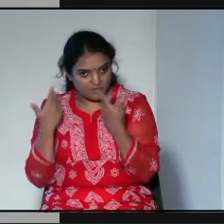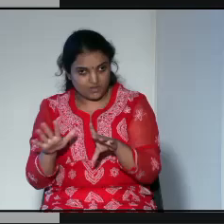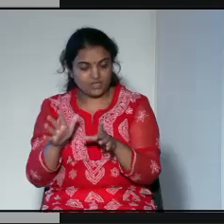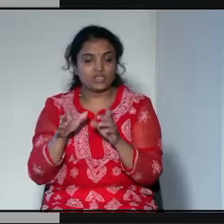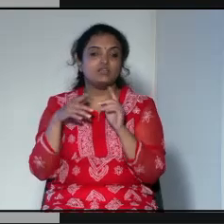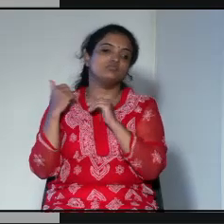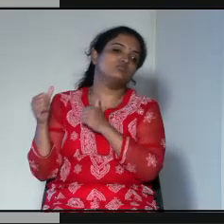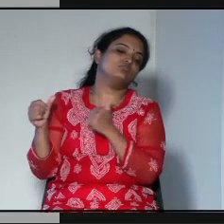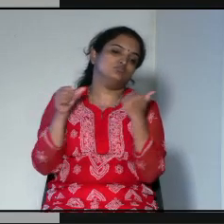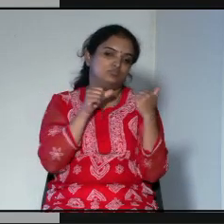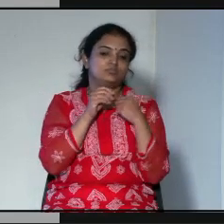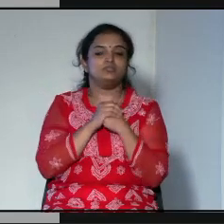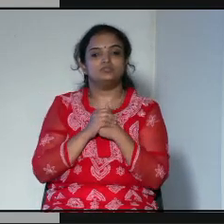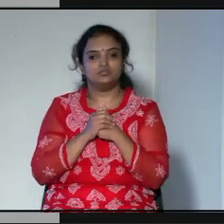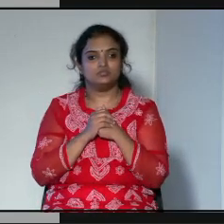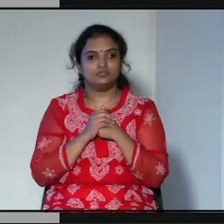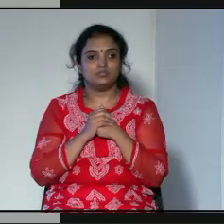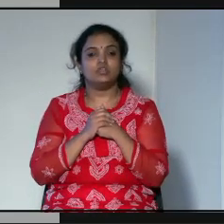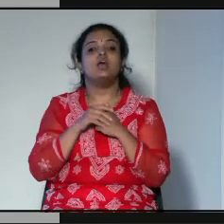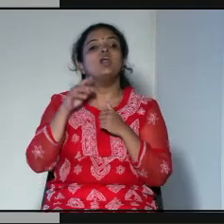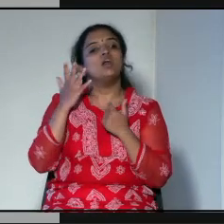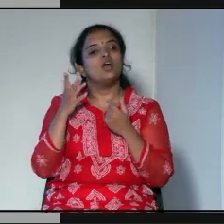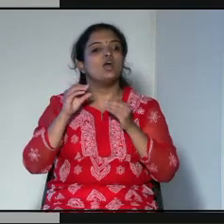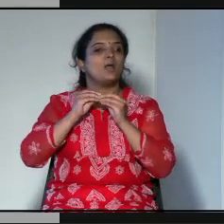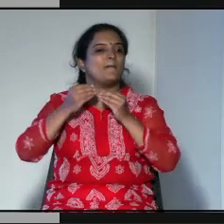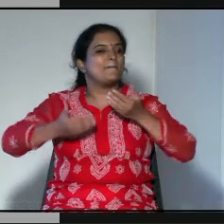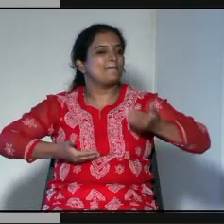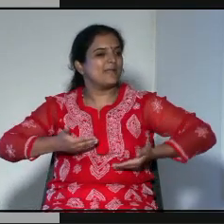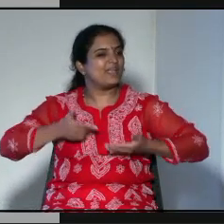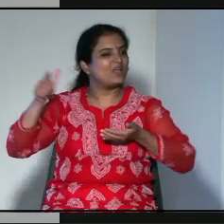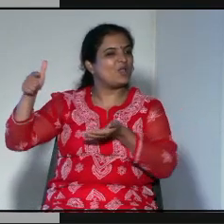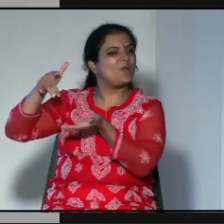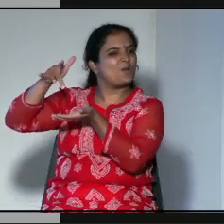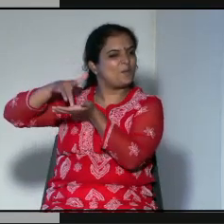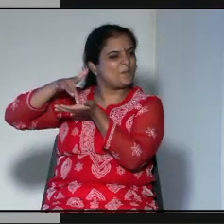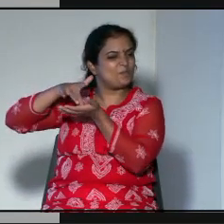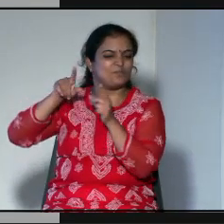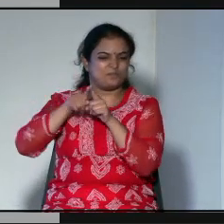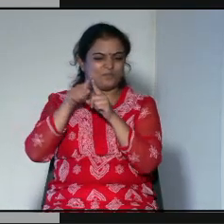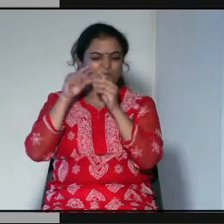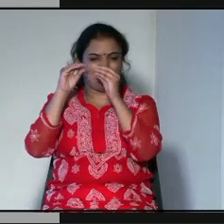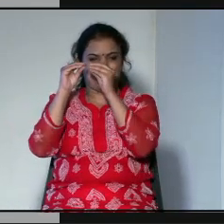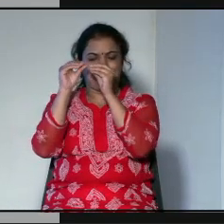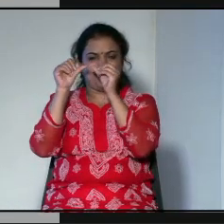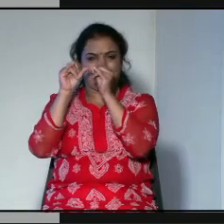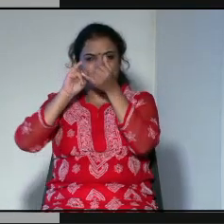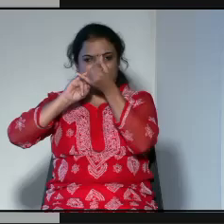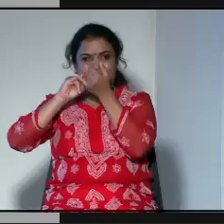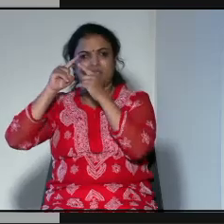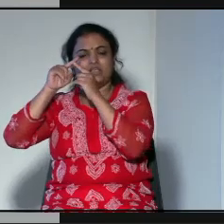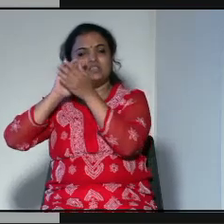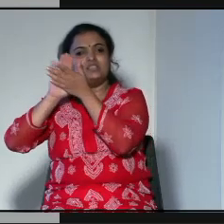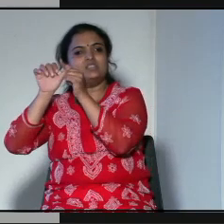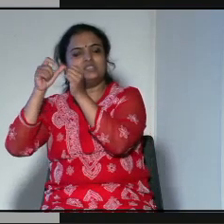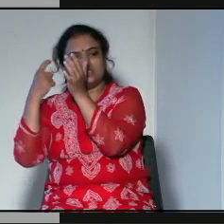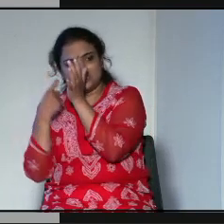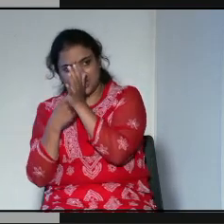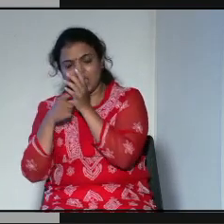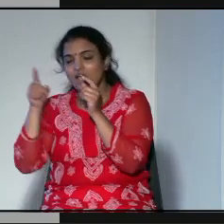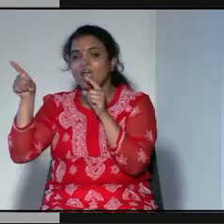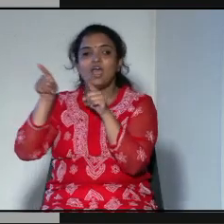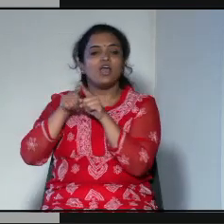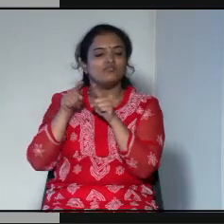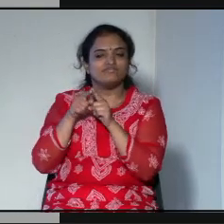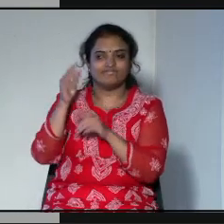Bastar, in Bengal it's called Bastare Dinolipi, and it's been translated, we find a vivid description of this event in